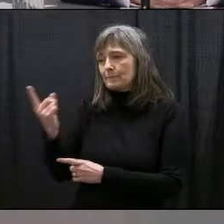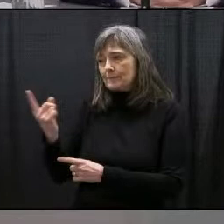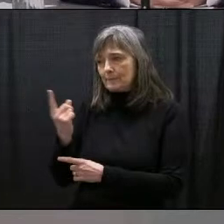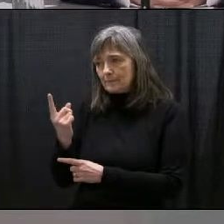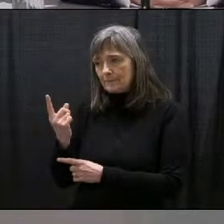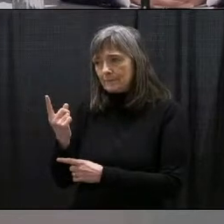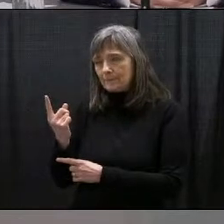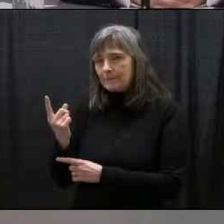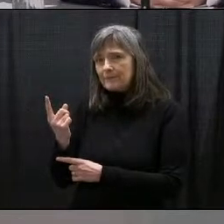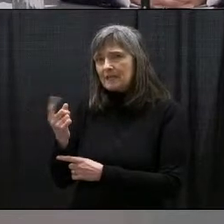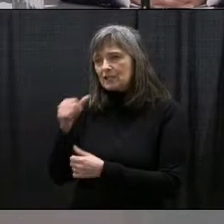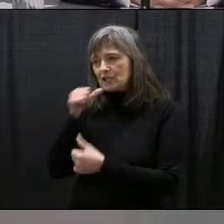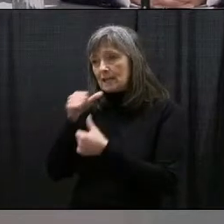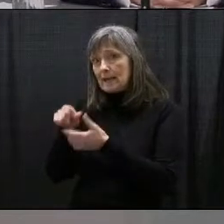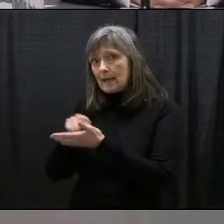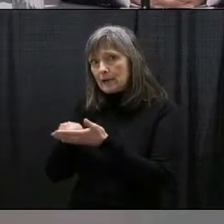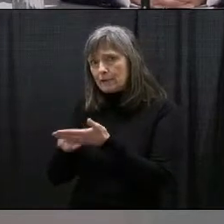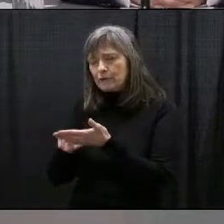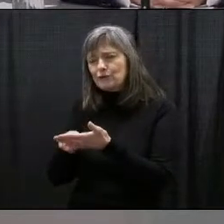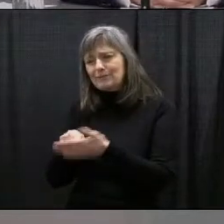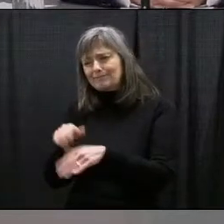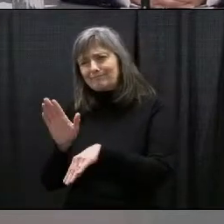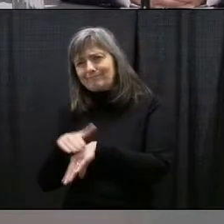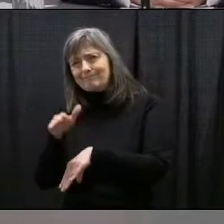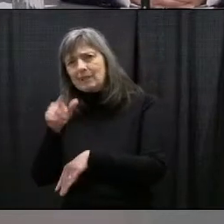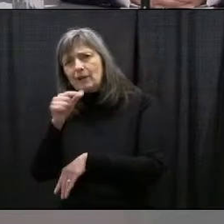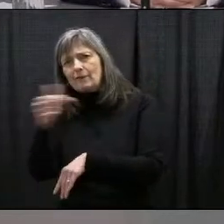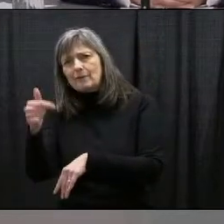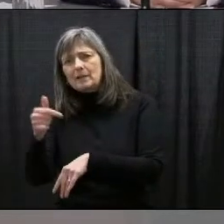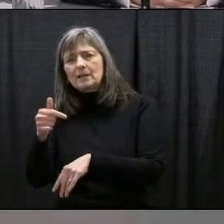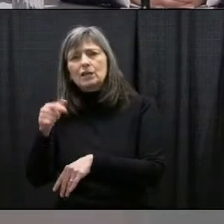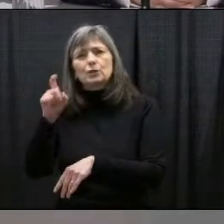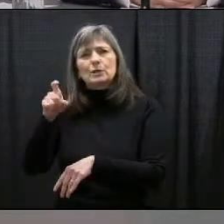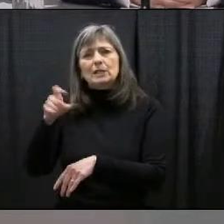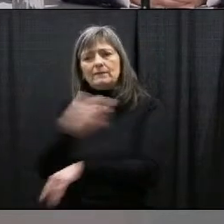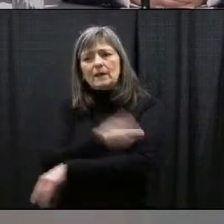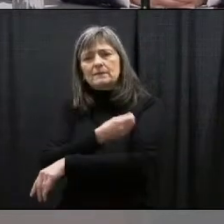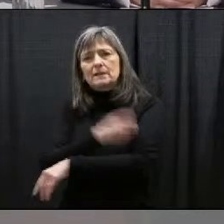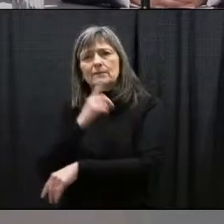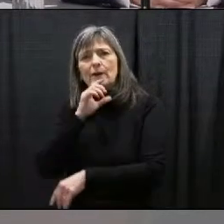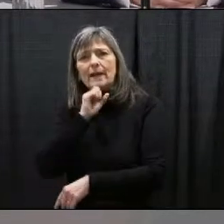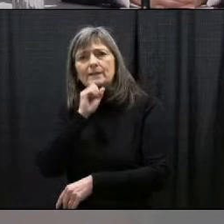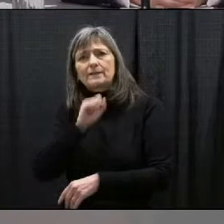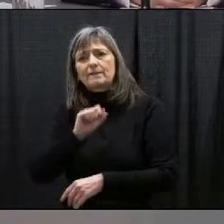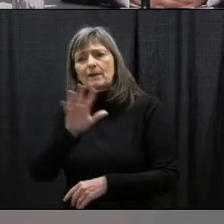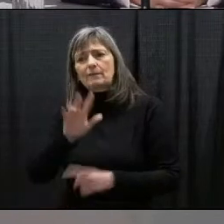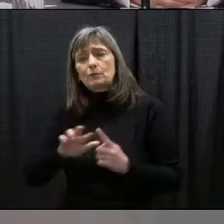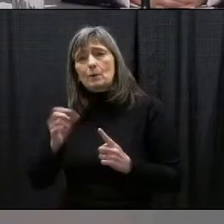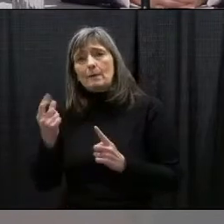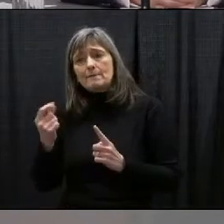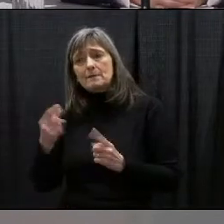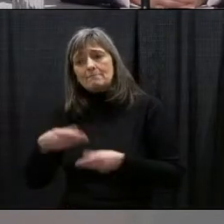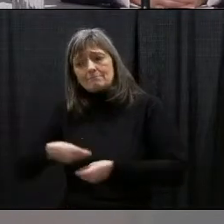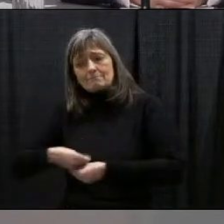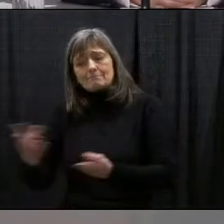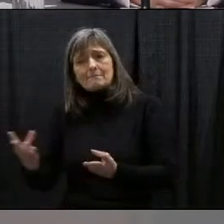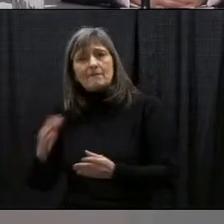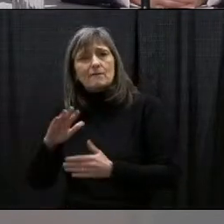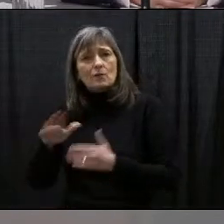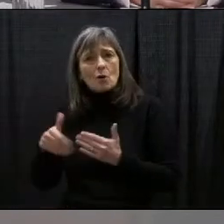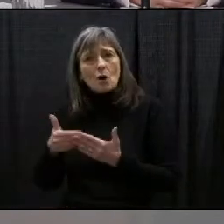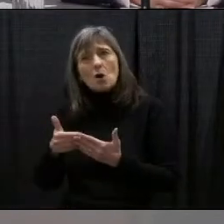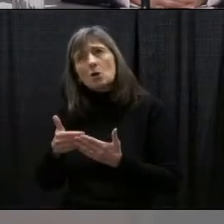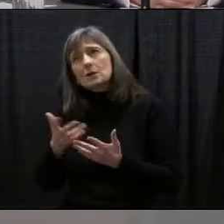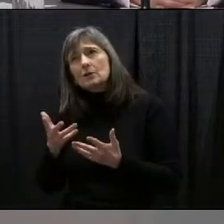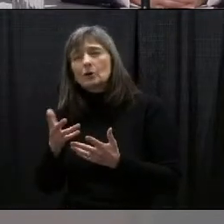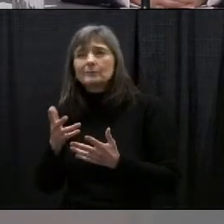and calling on the government to make the vaccines, which are approved for 5 to 11-year-olds, available to kids who are